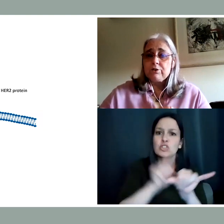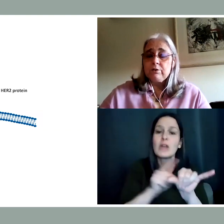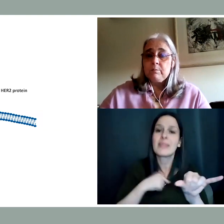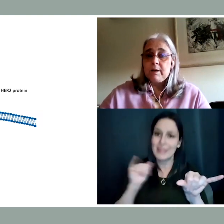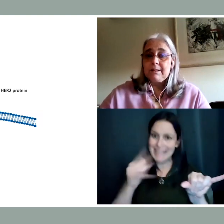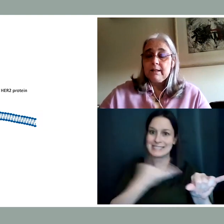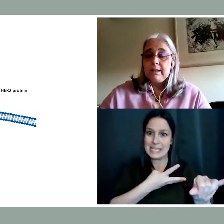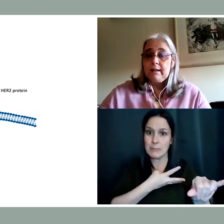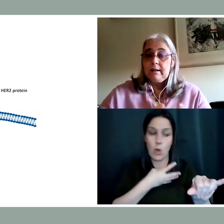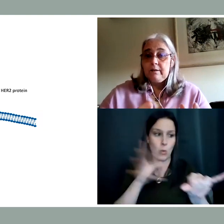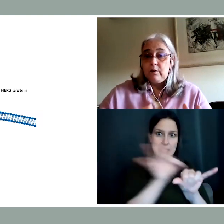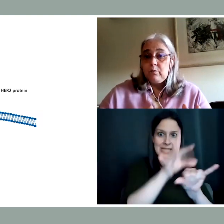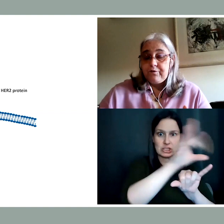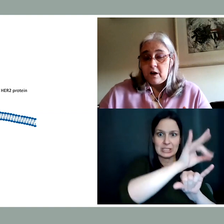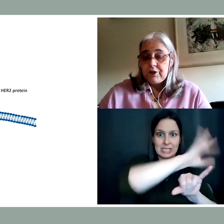what trastuzumab